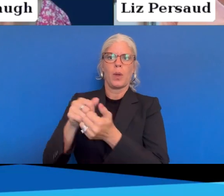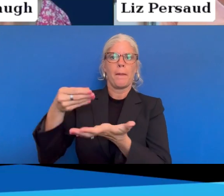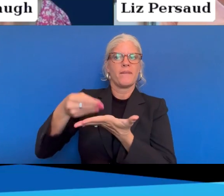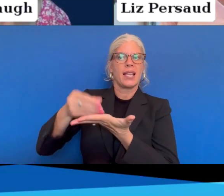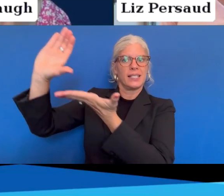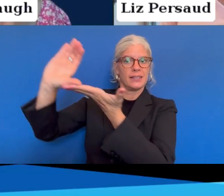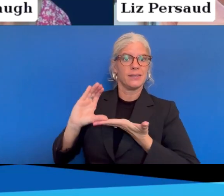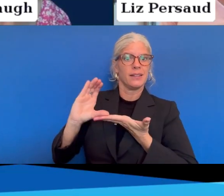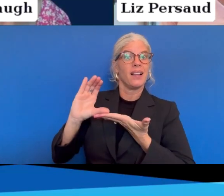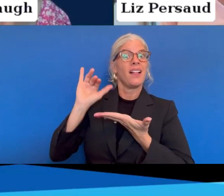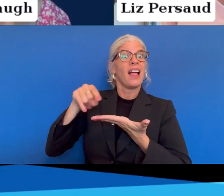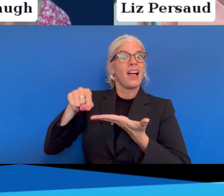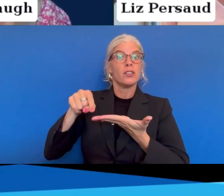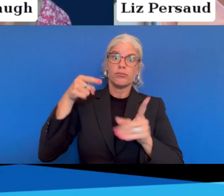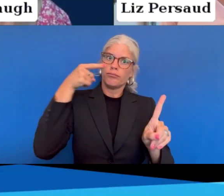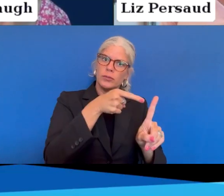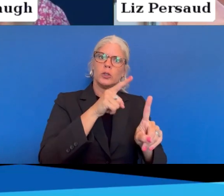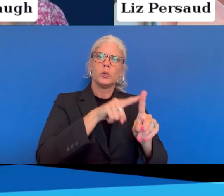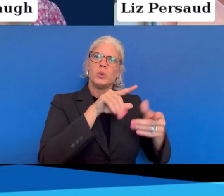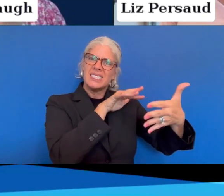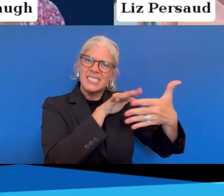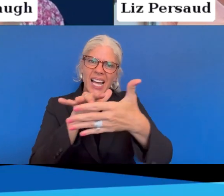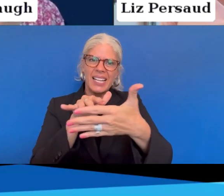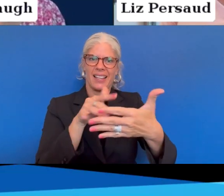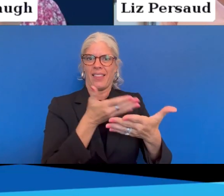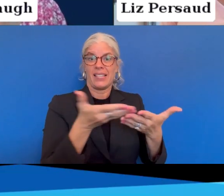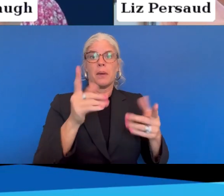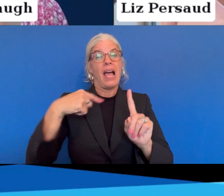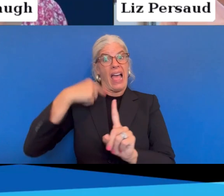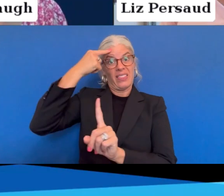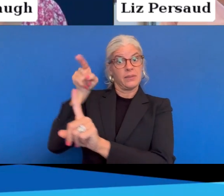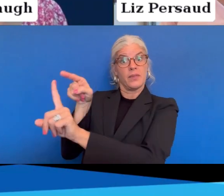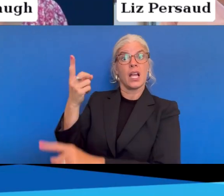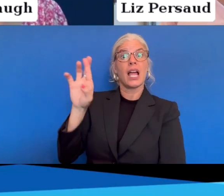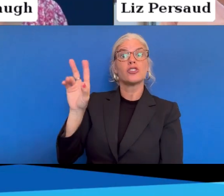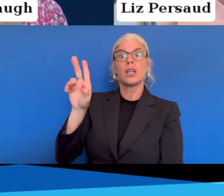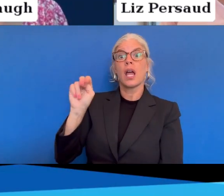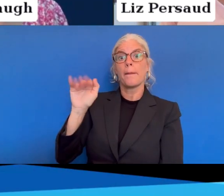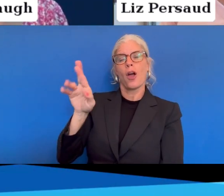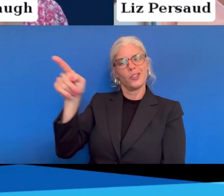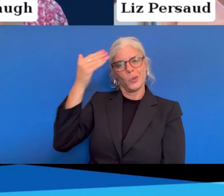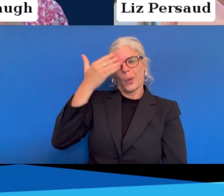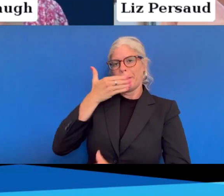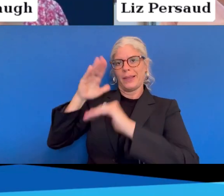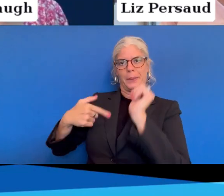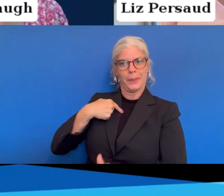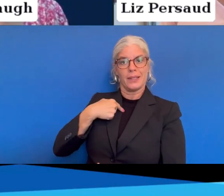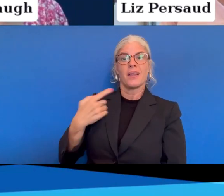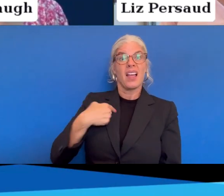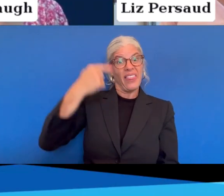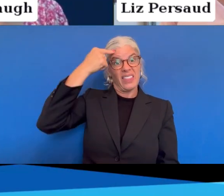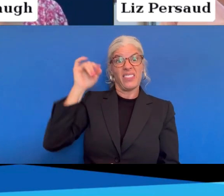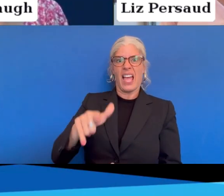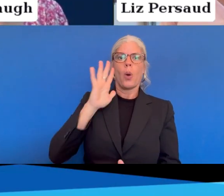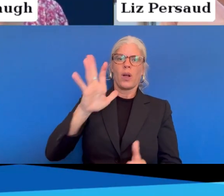out to not just study things, but I think, Dr. Dunbar, you'd know better than me. I think it's